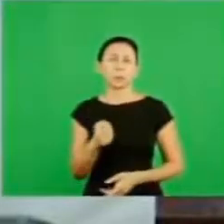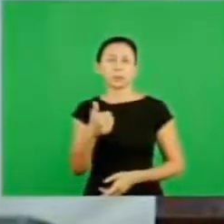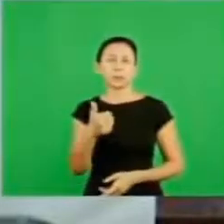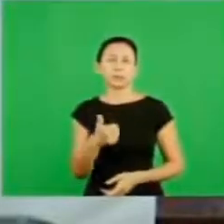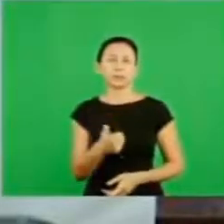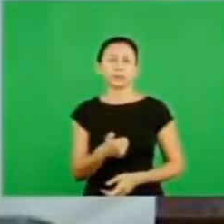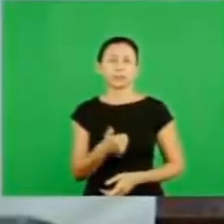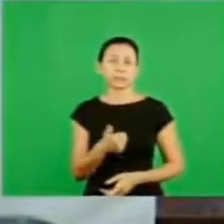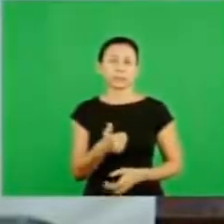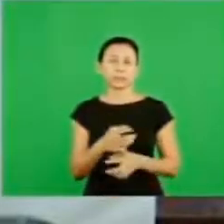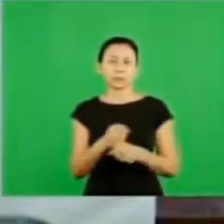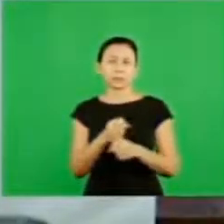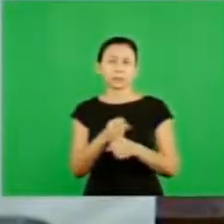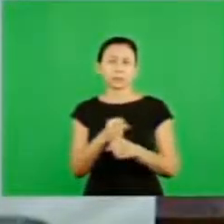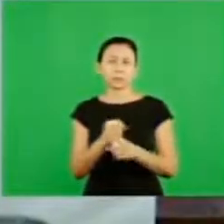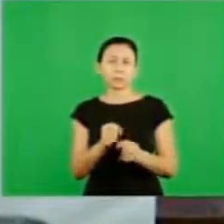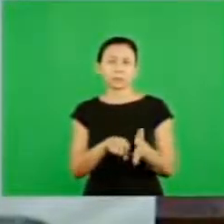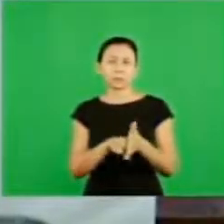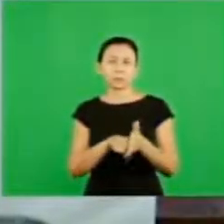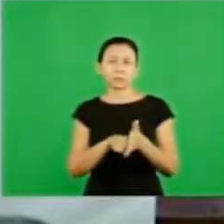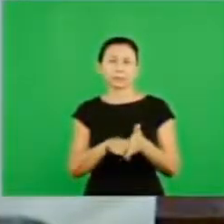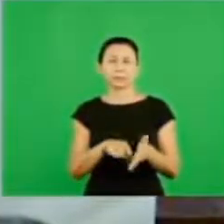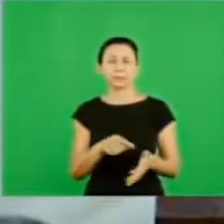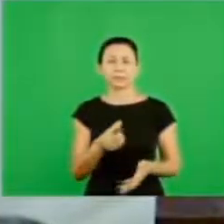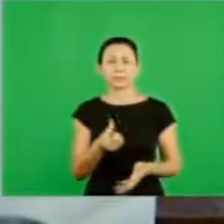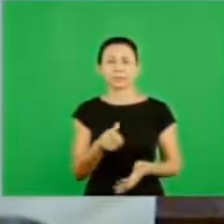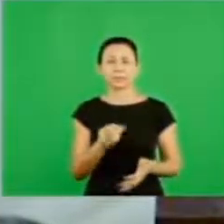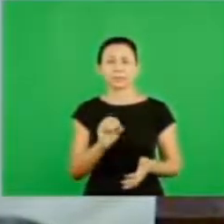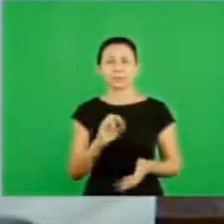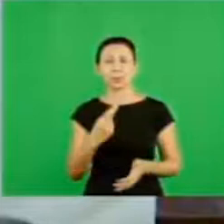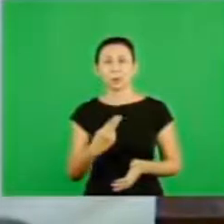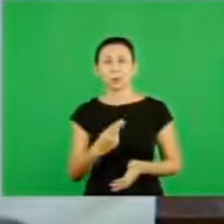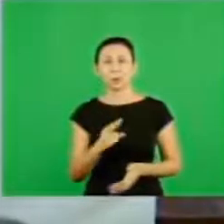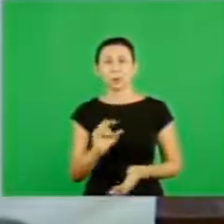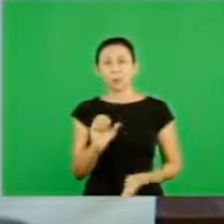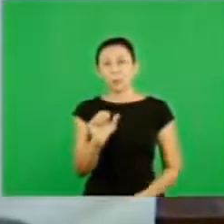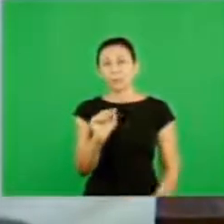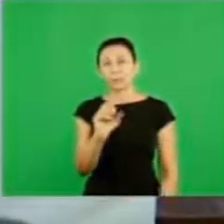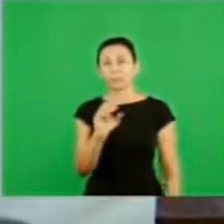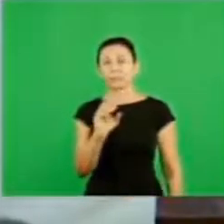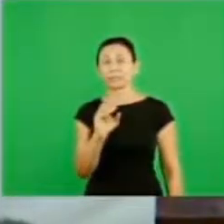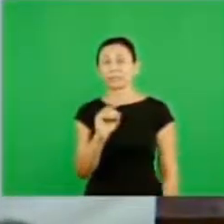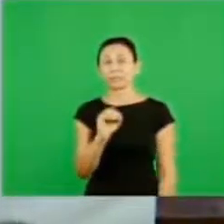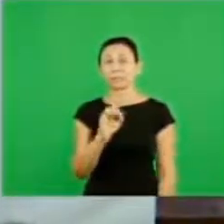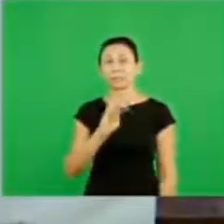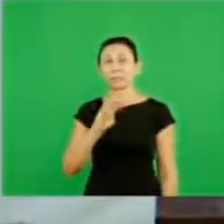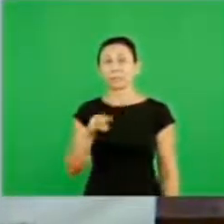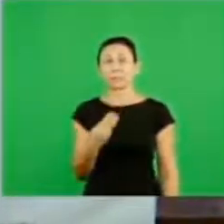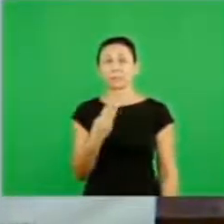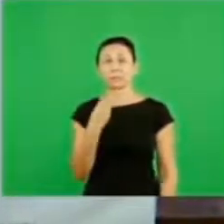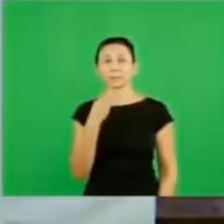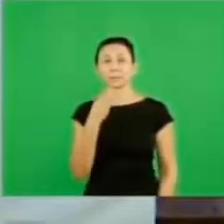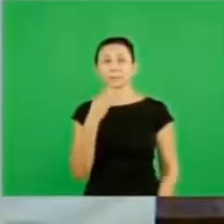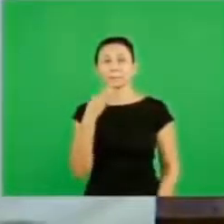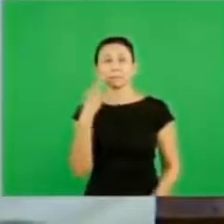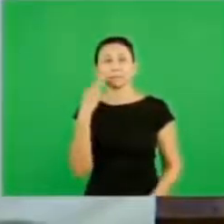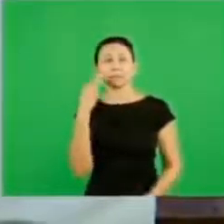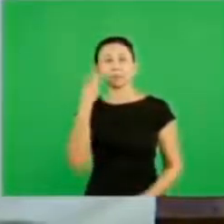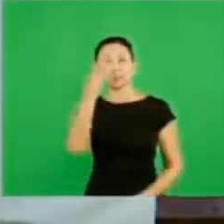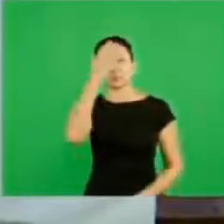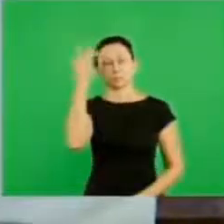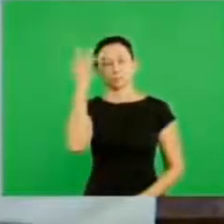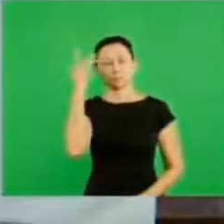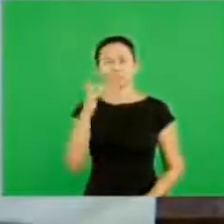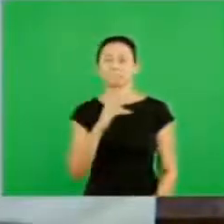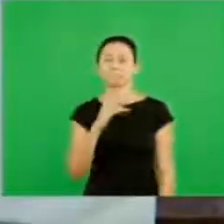So this area had already, people say that this war caused 60 to